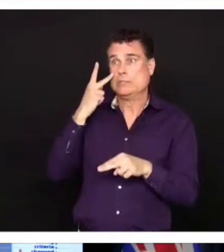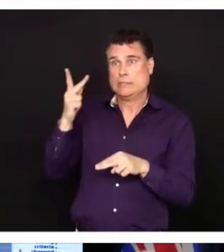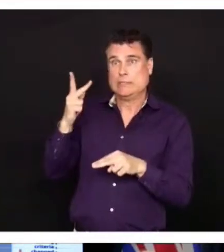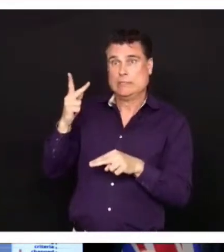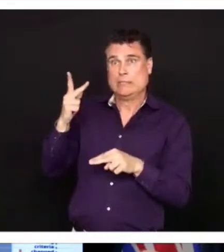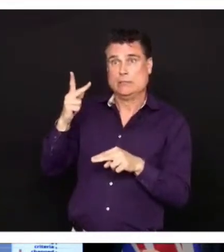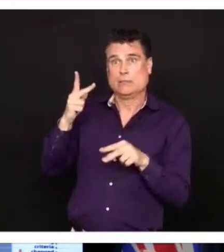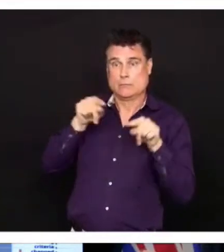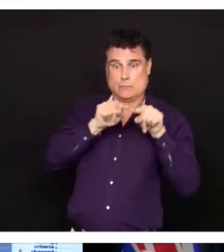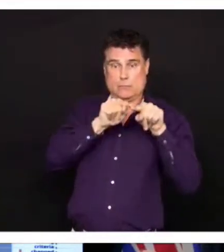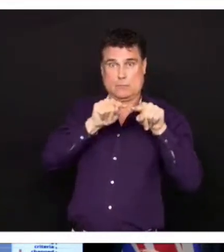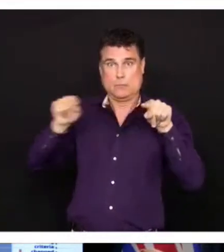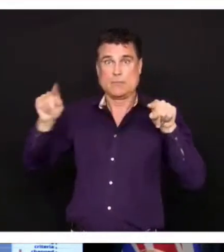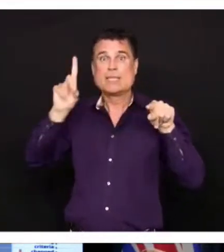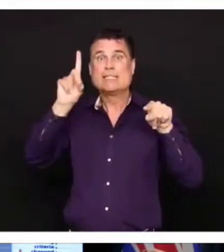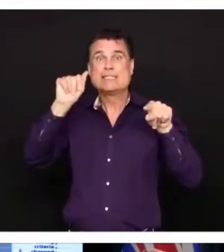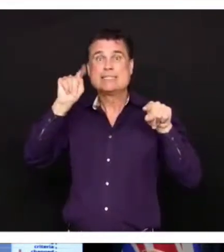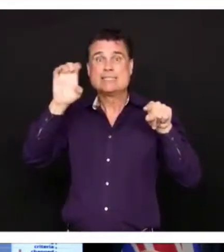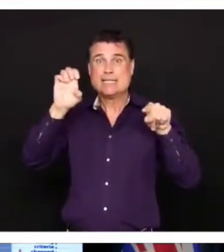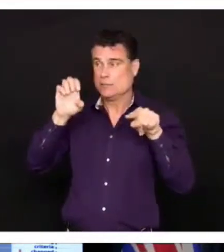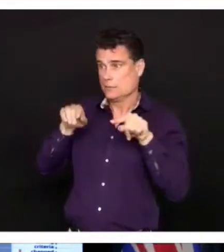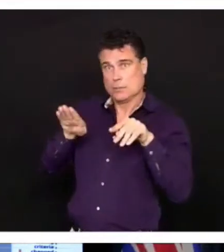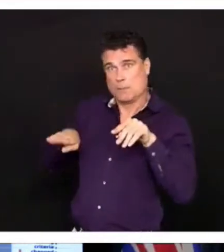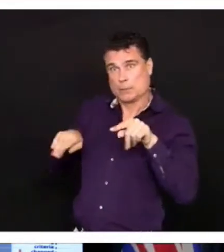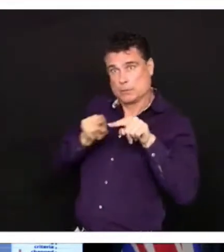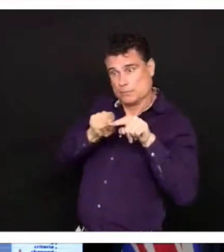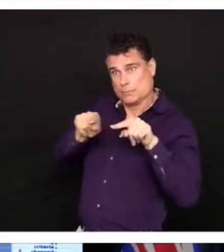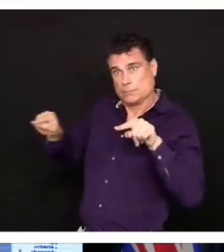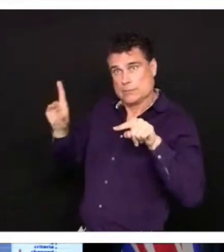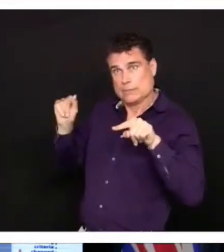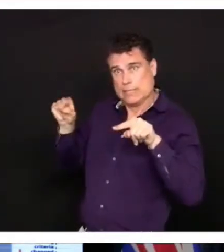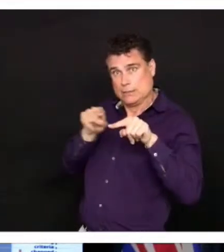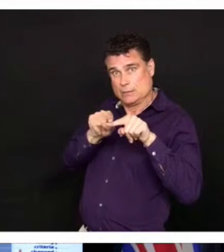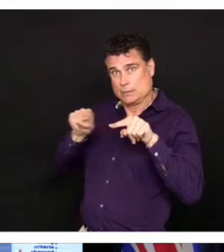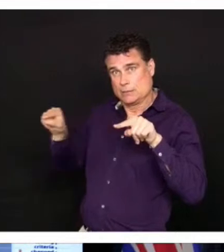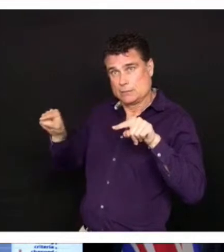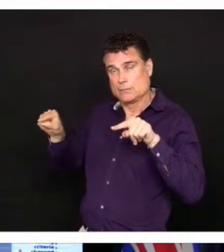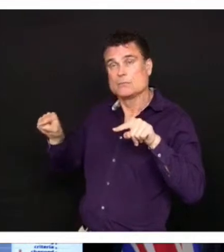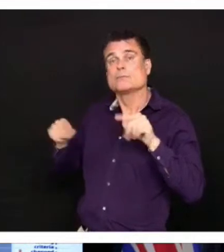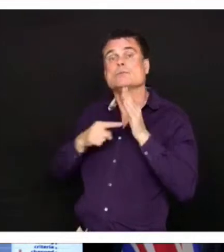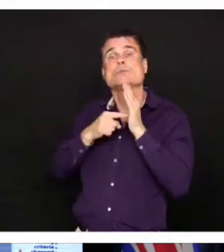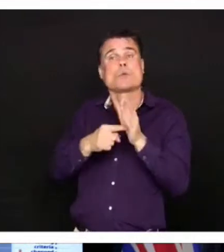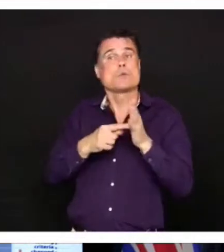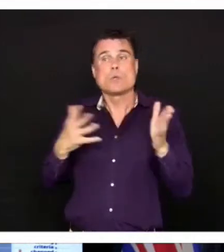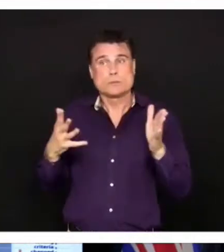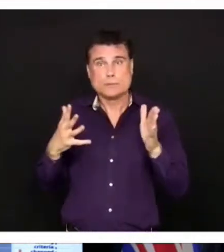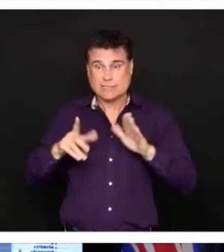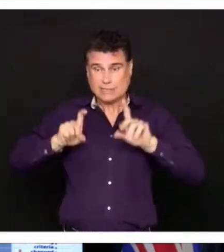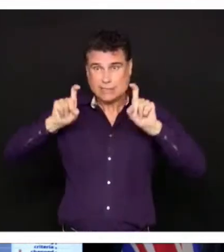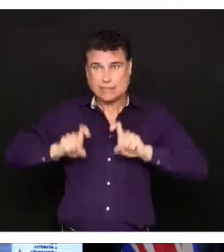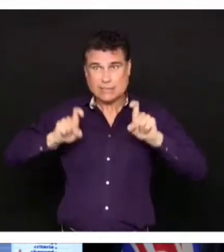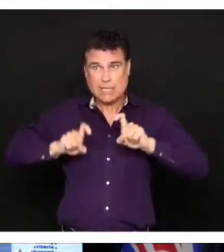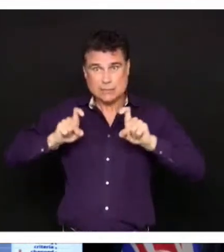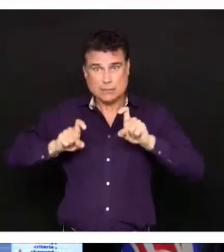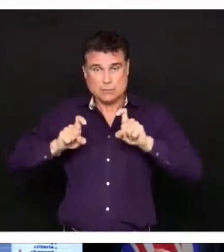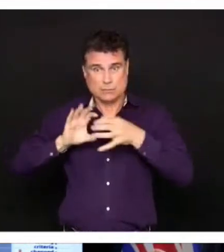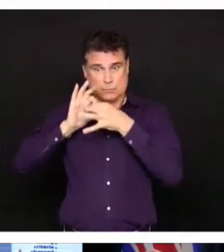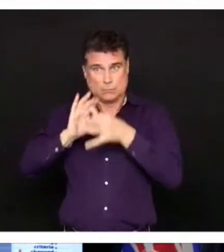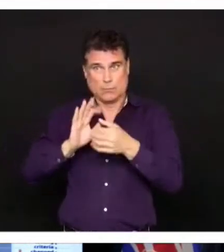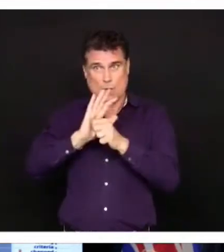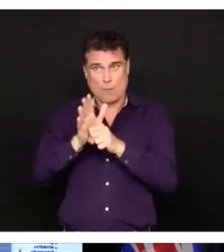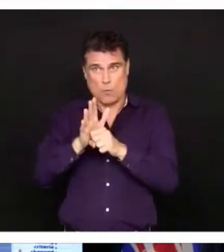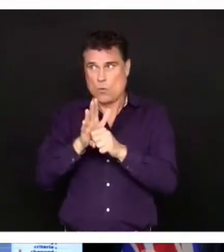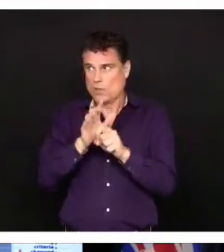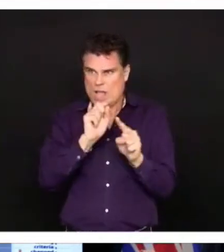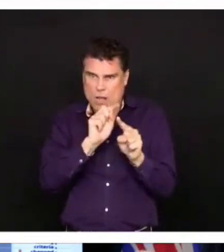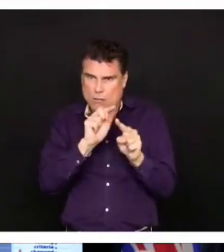on a daily basis, the new cases that test positive in BC. And what I've put on this slide is also 2 lines